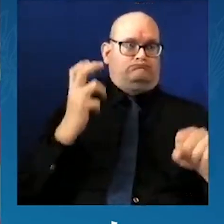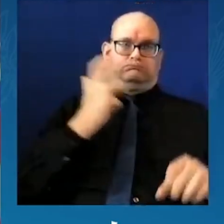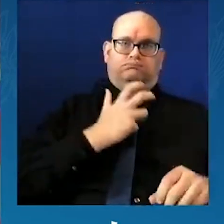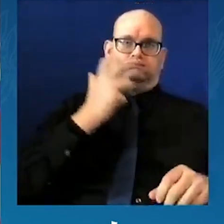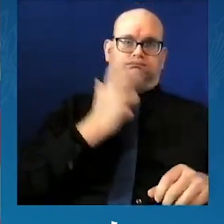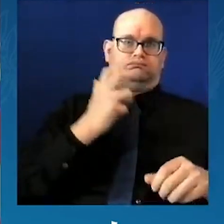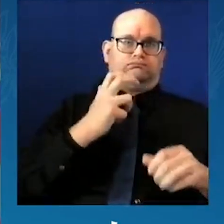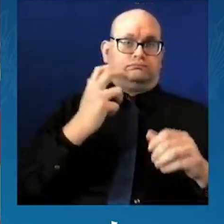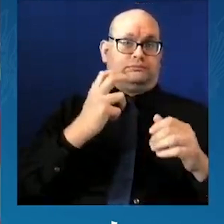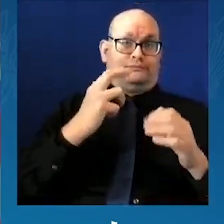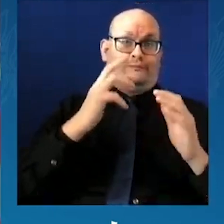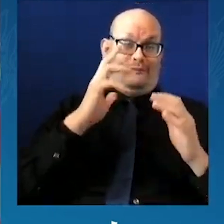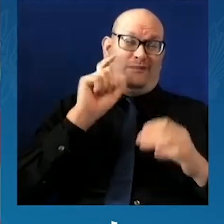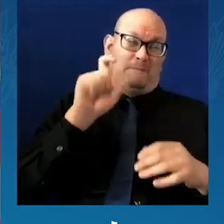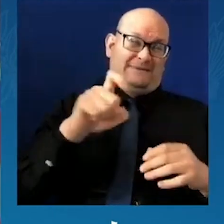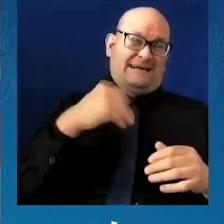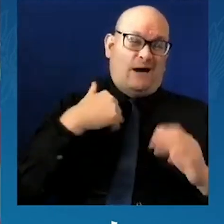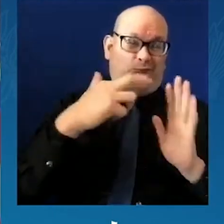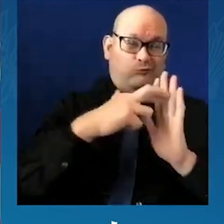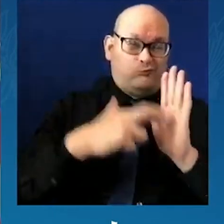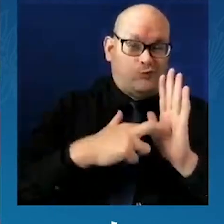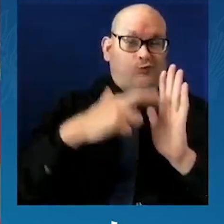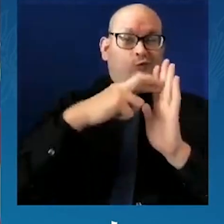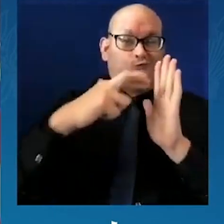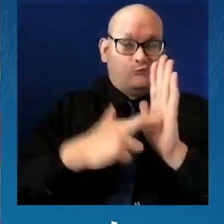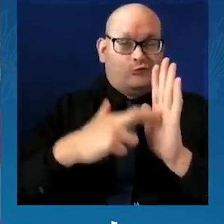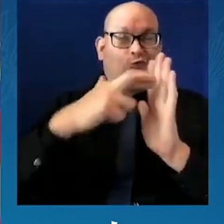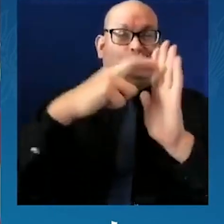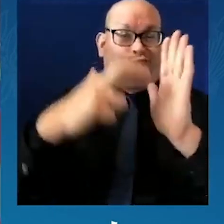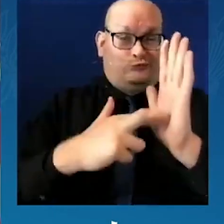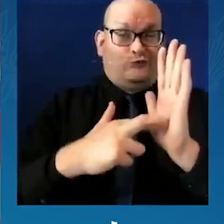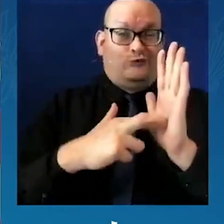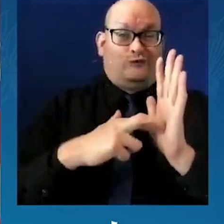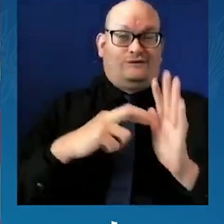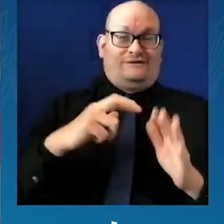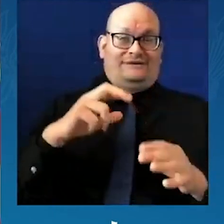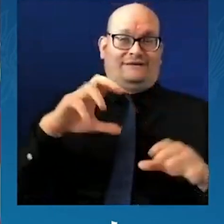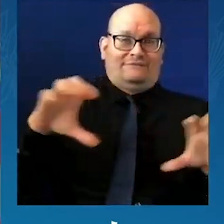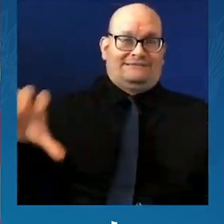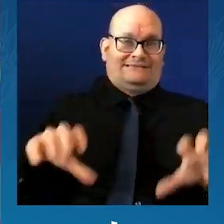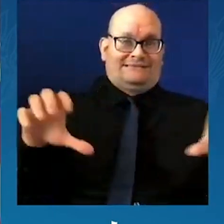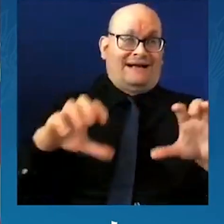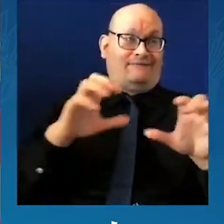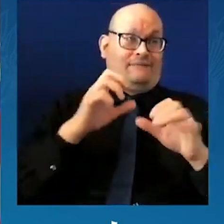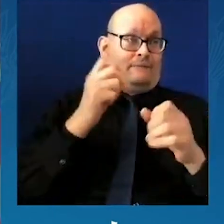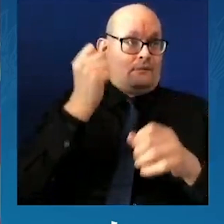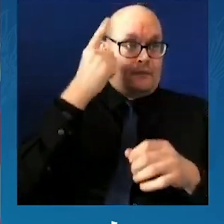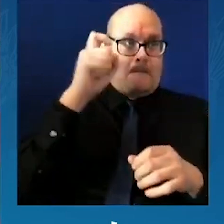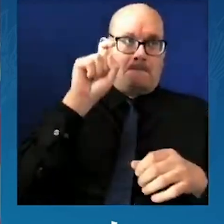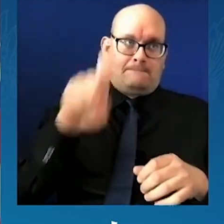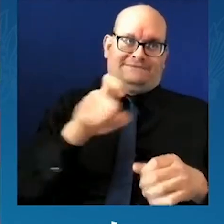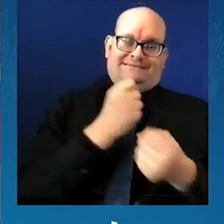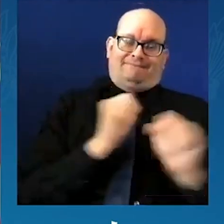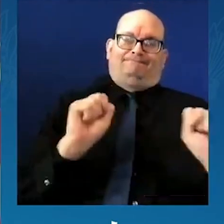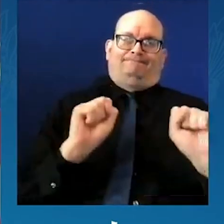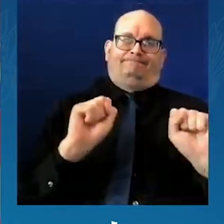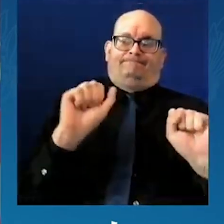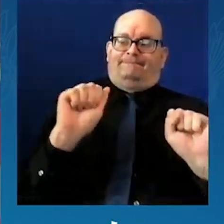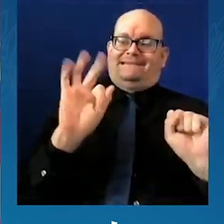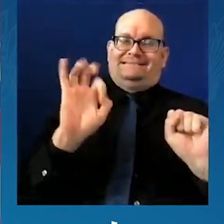to ensure that they are conducted safely, effectively, and